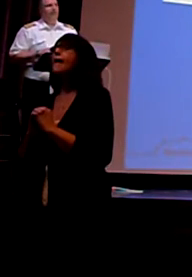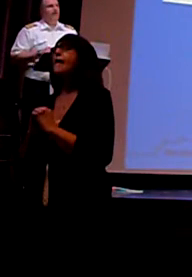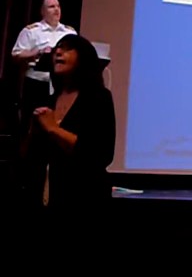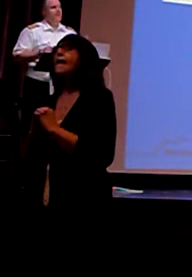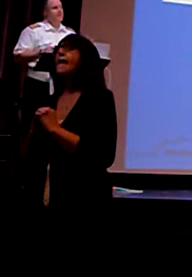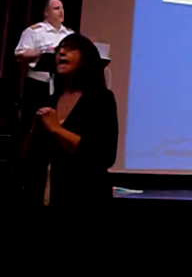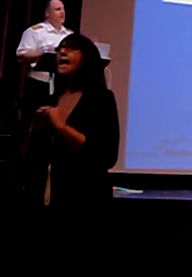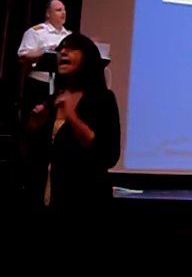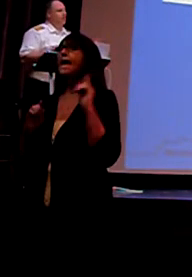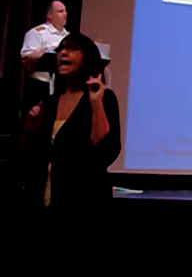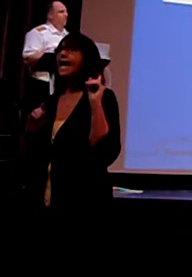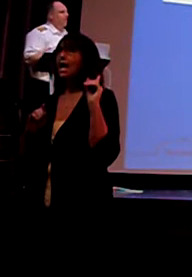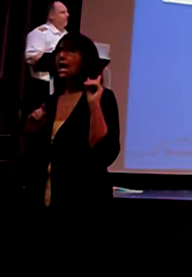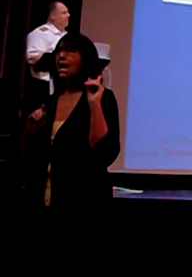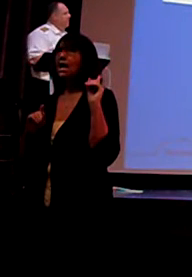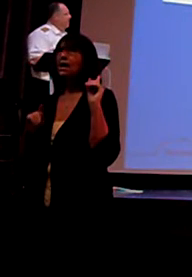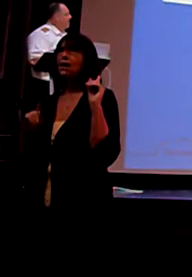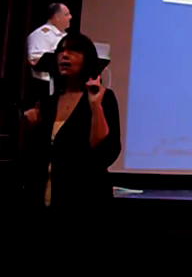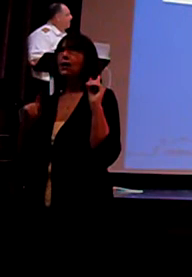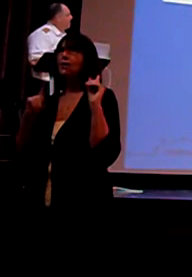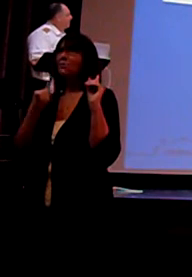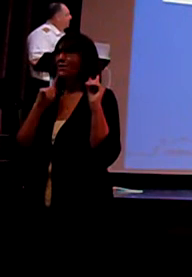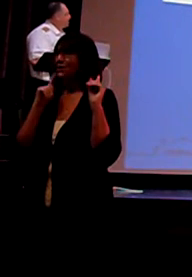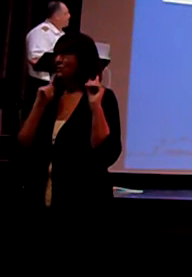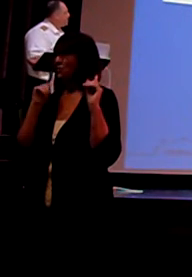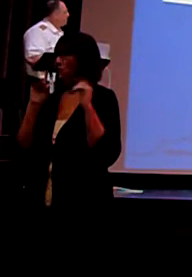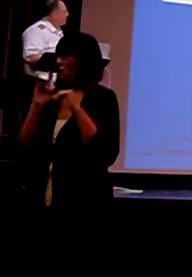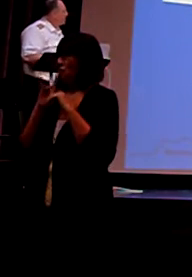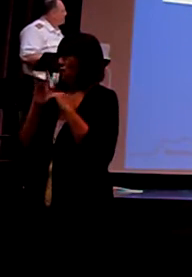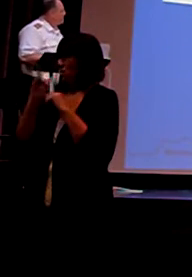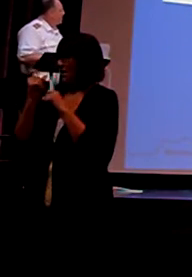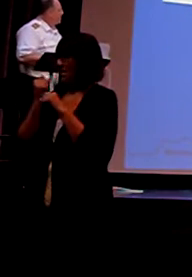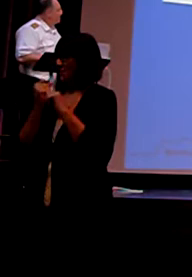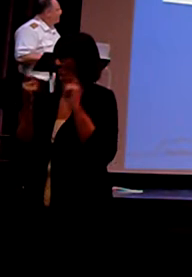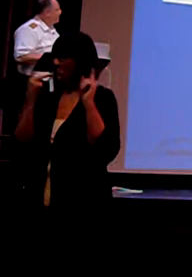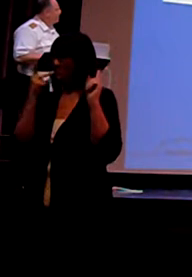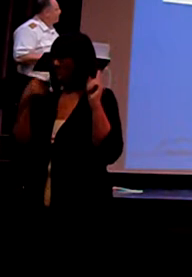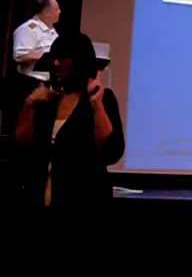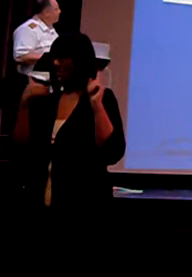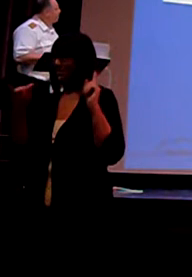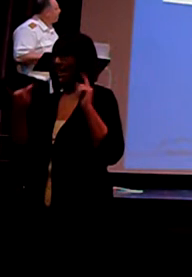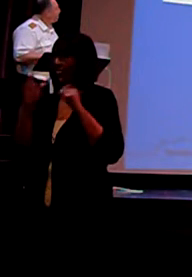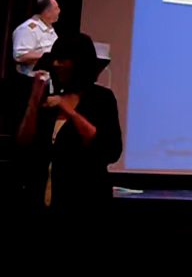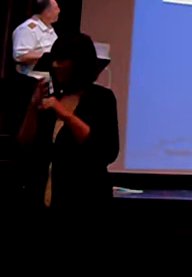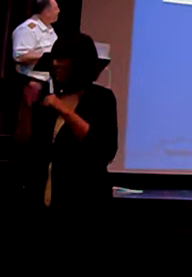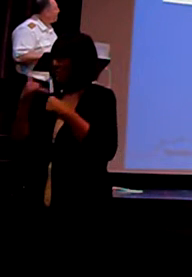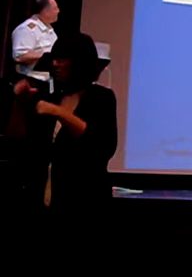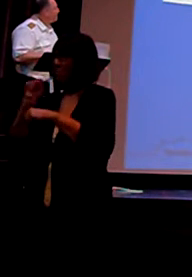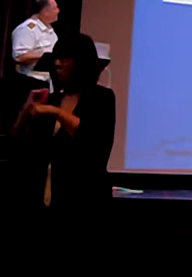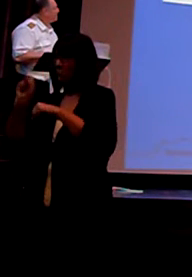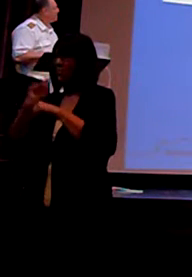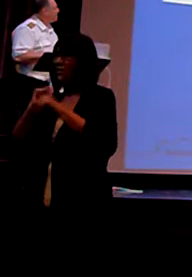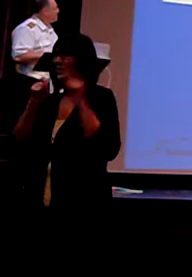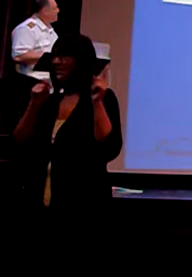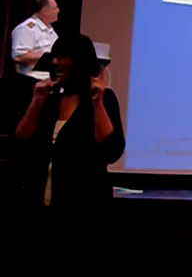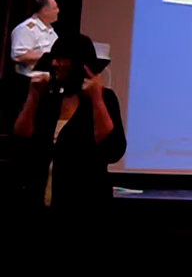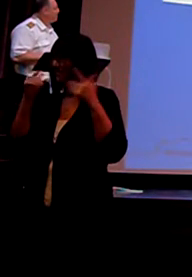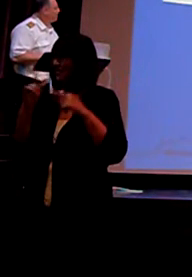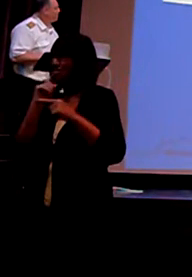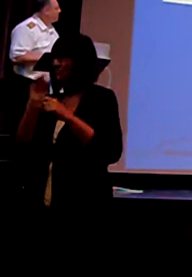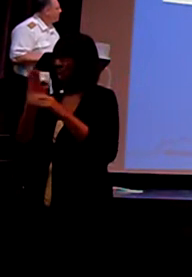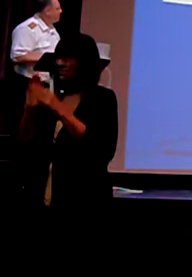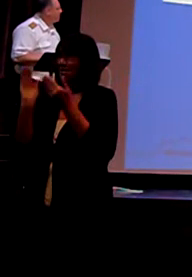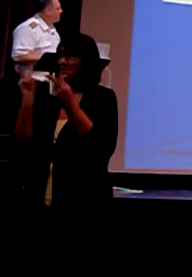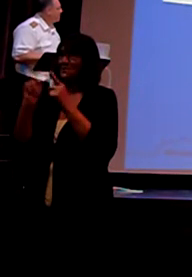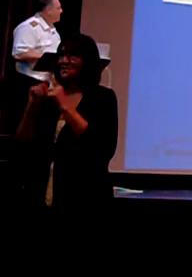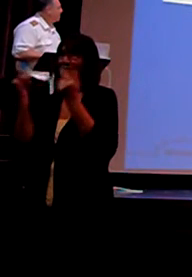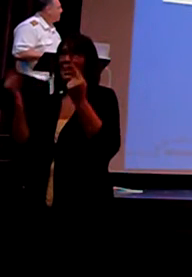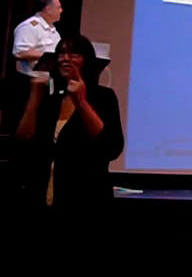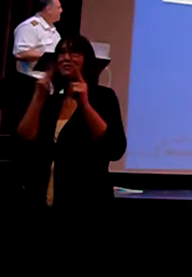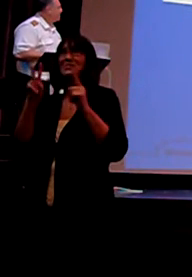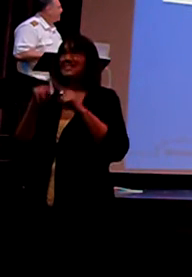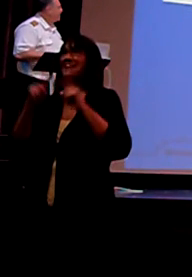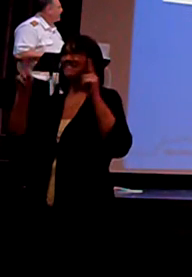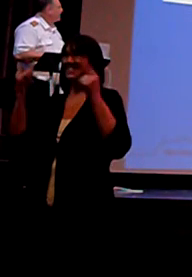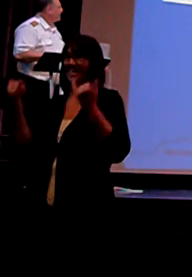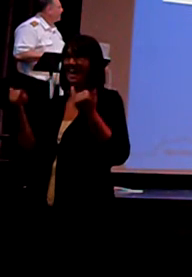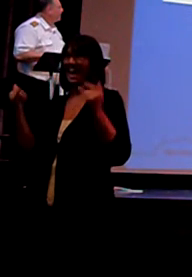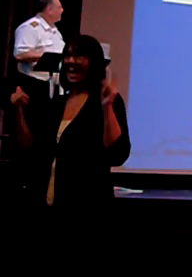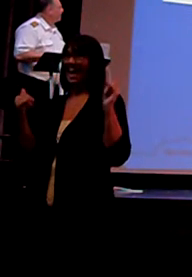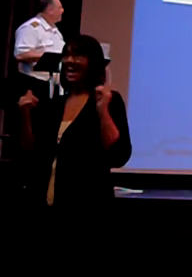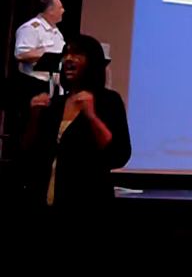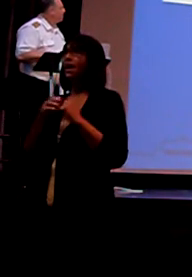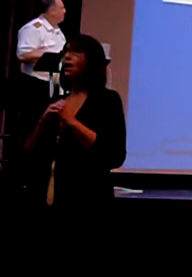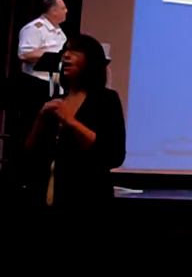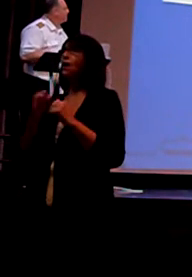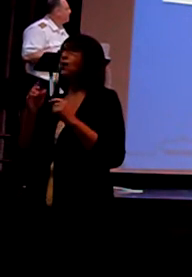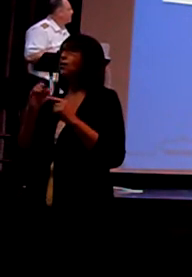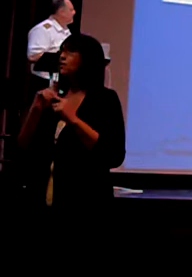This one is a little bit earlier in the year. You see that we still have a lot of work to do in comparison to how the ship looks today.